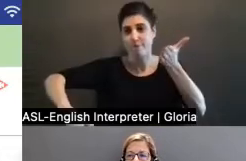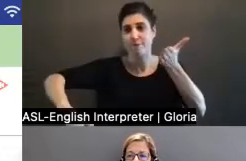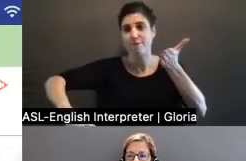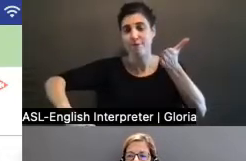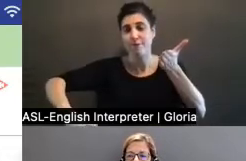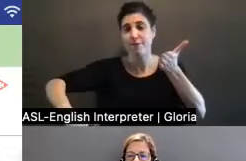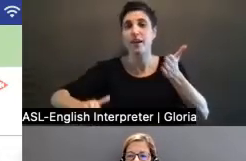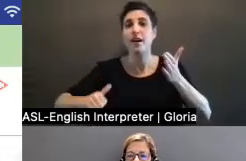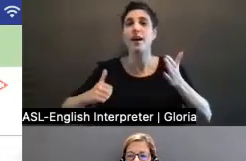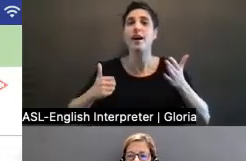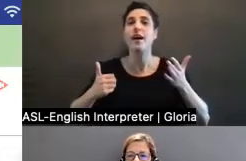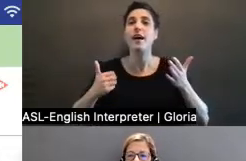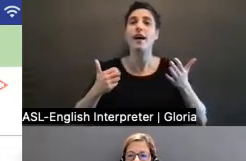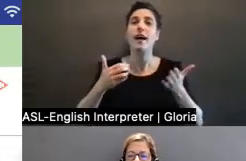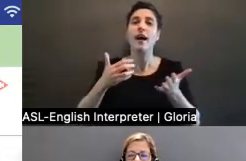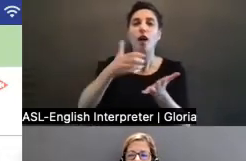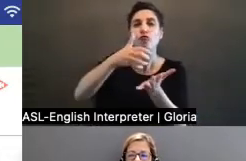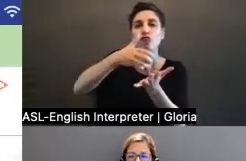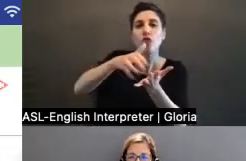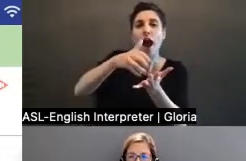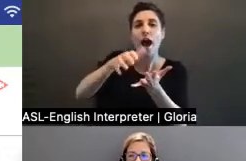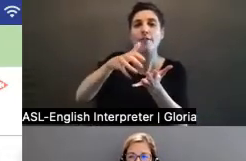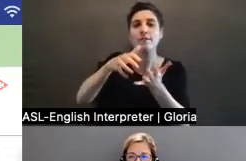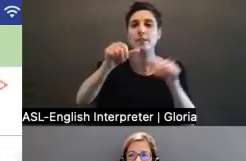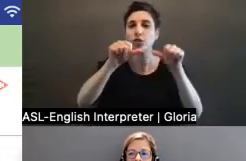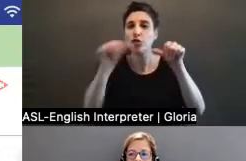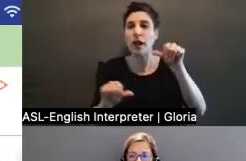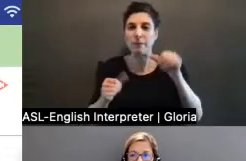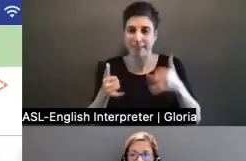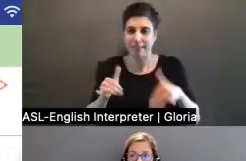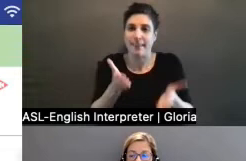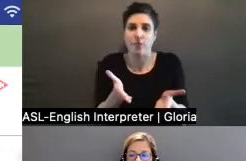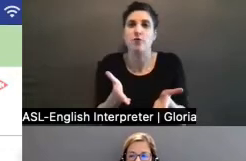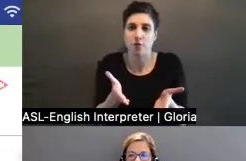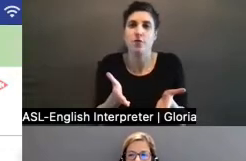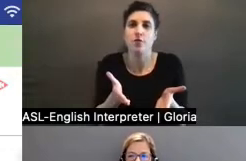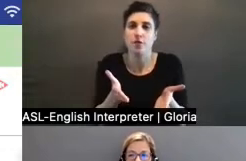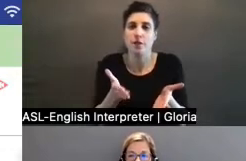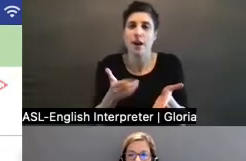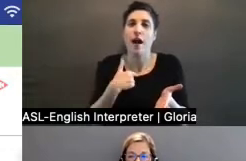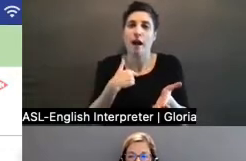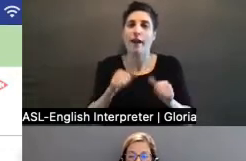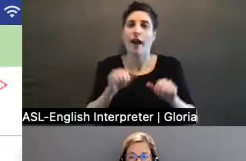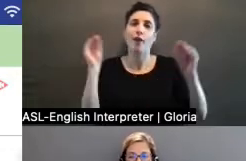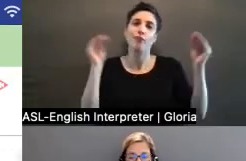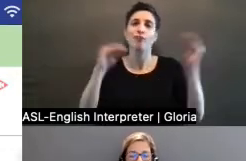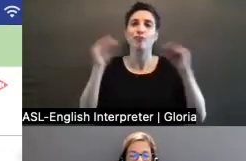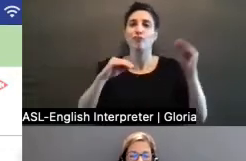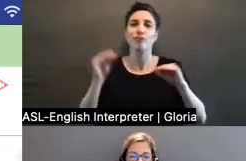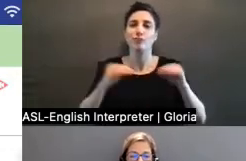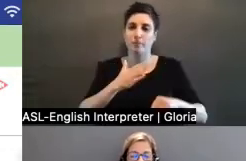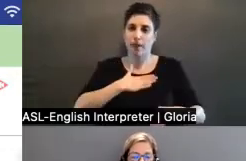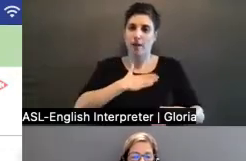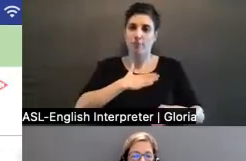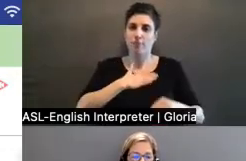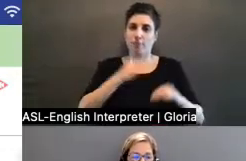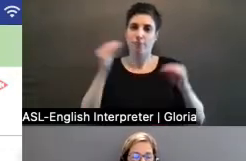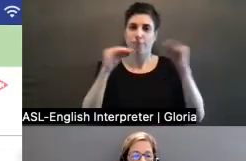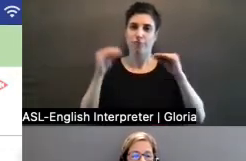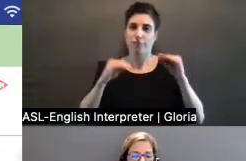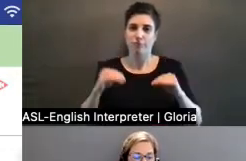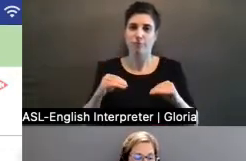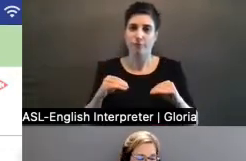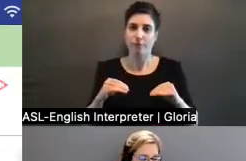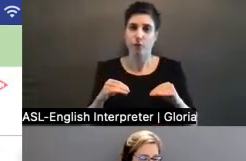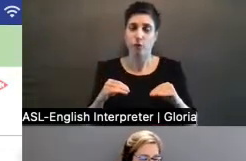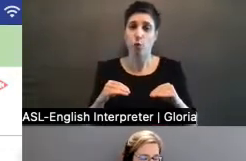me with some guidance on how I can use this type of Kahoot with actual slides in it. So even though it took